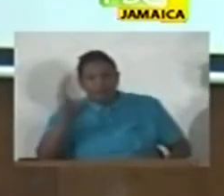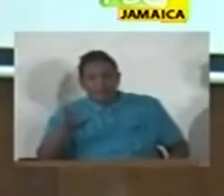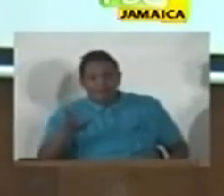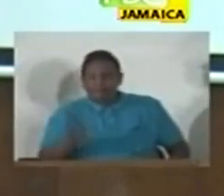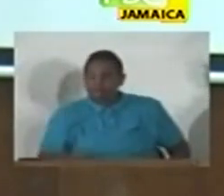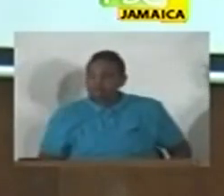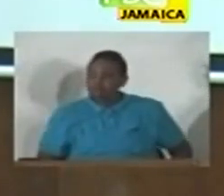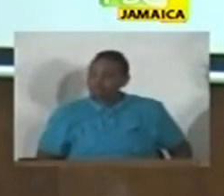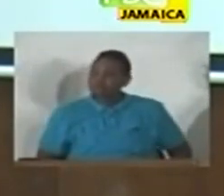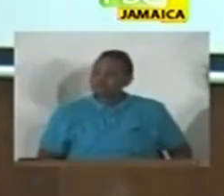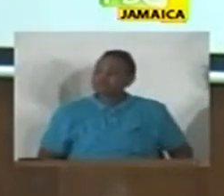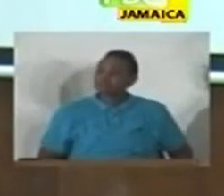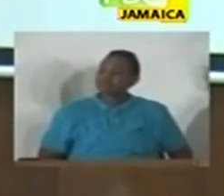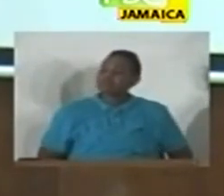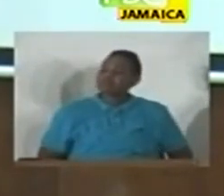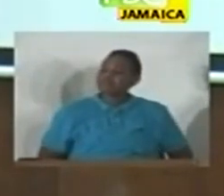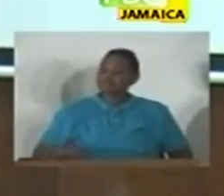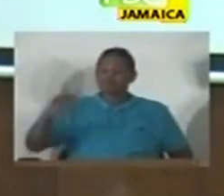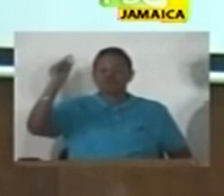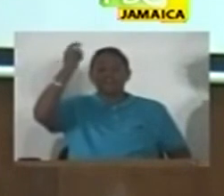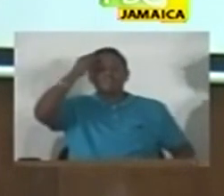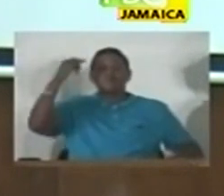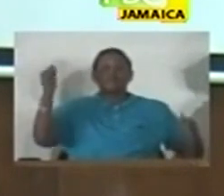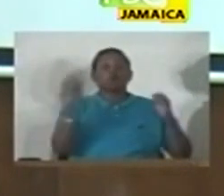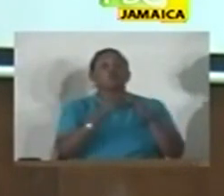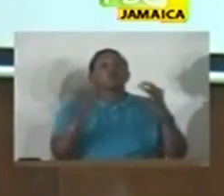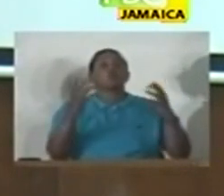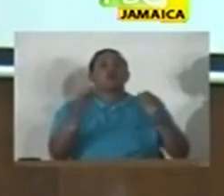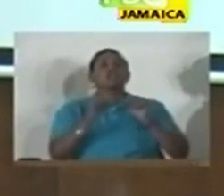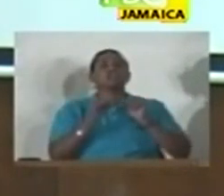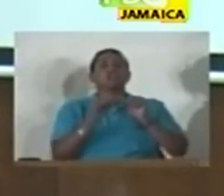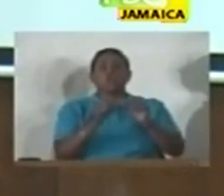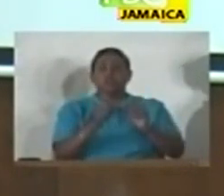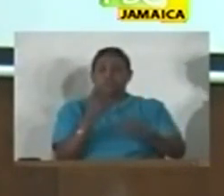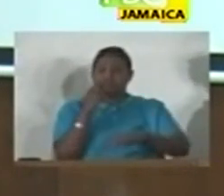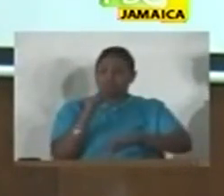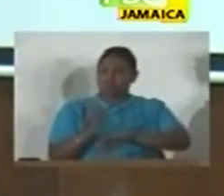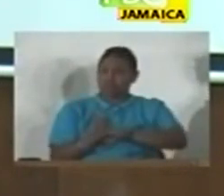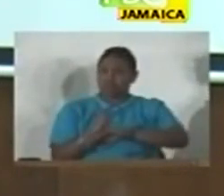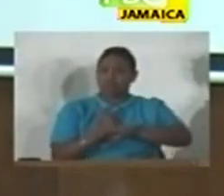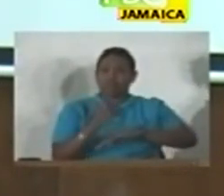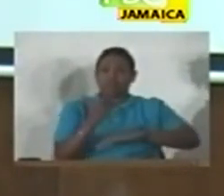It is the government with sustainable implementing projects.